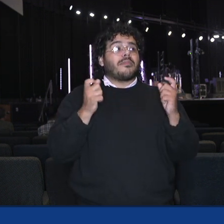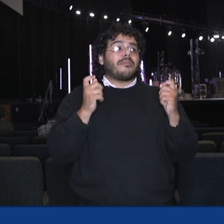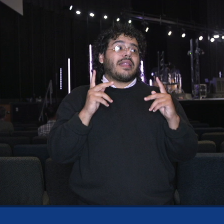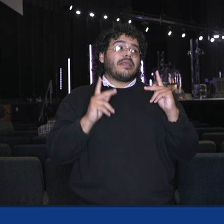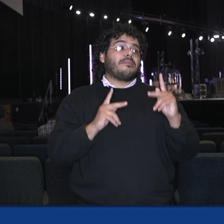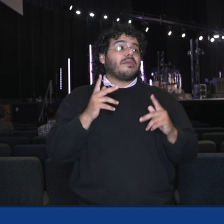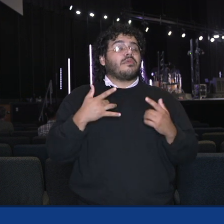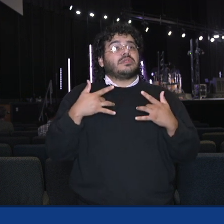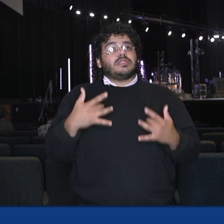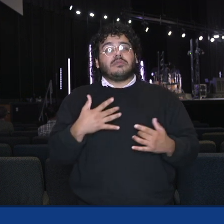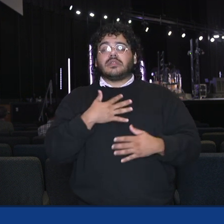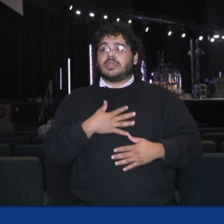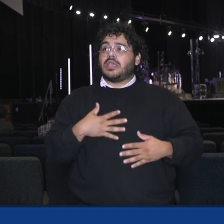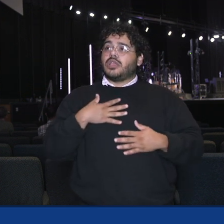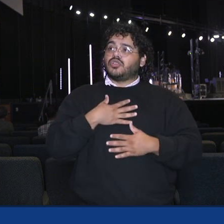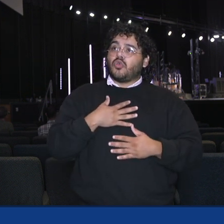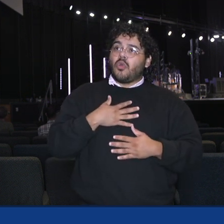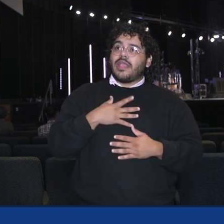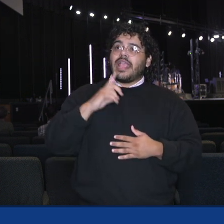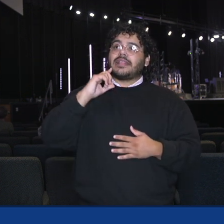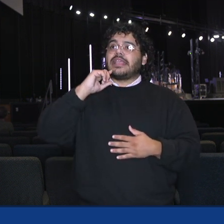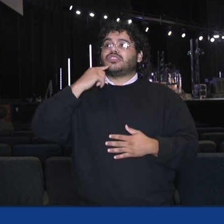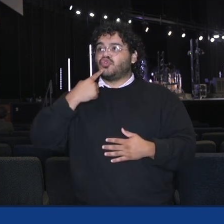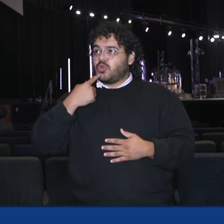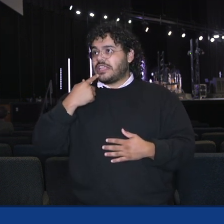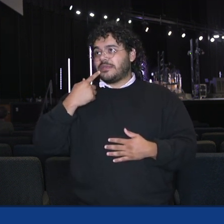where we tend to be, most of us.